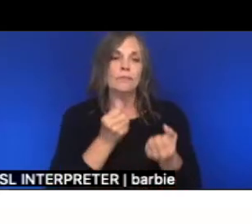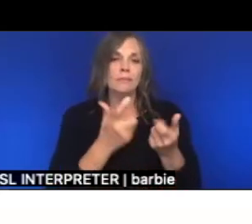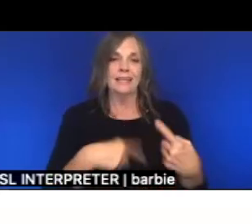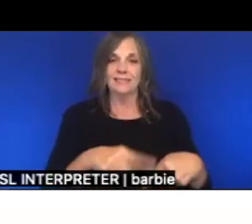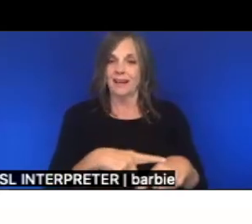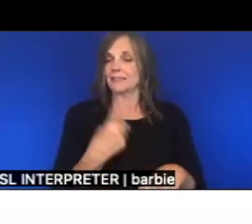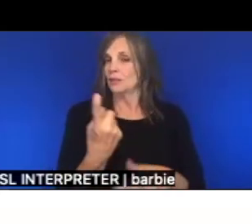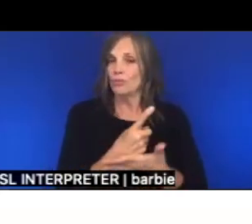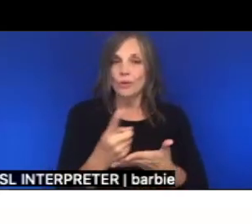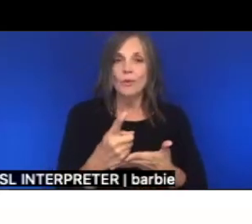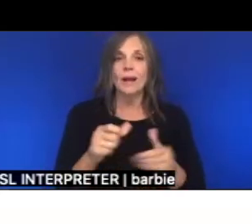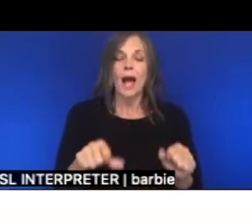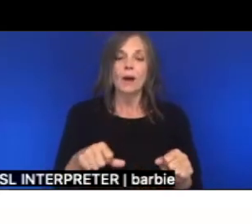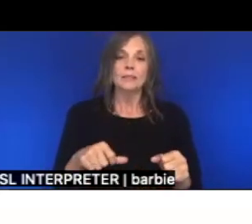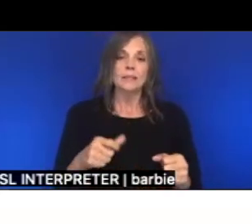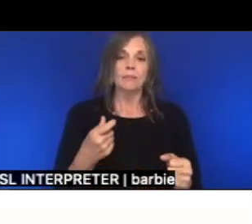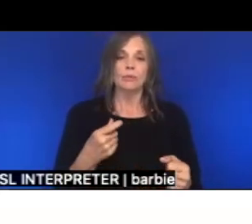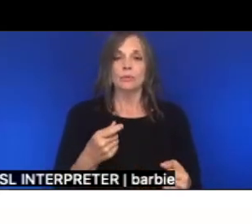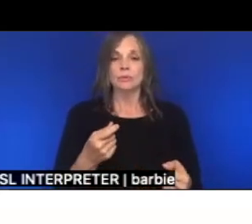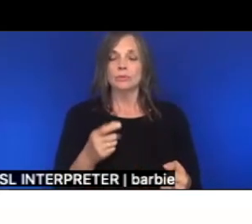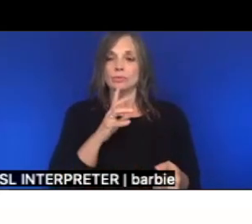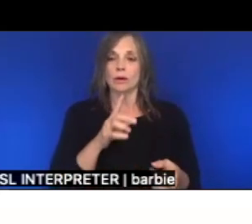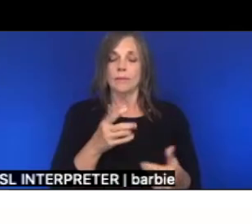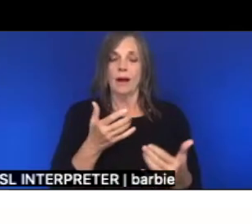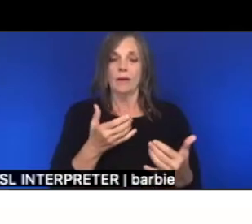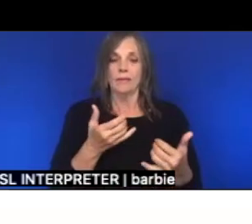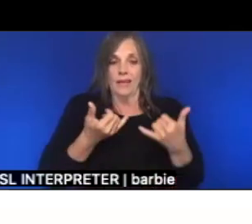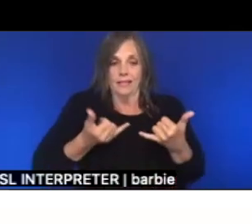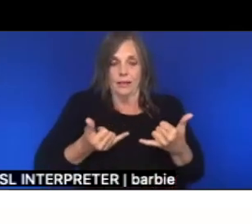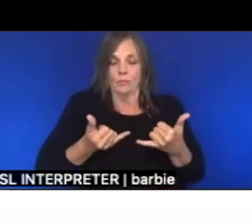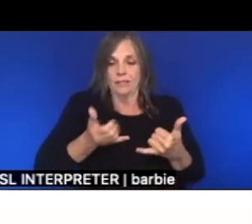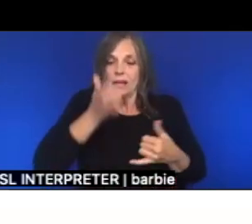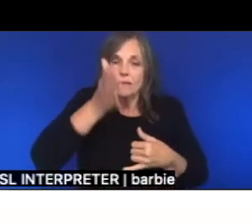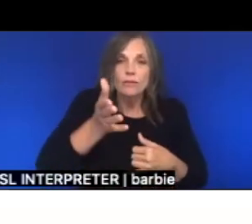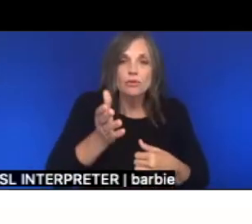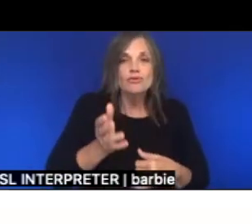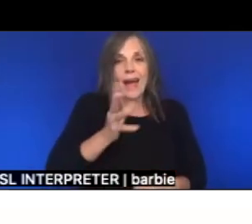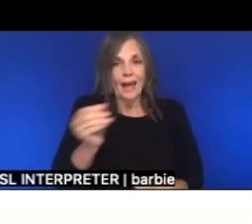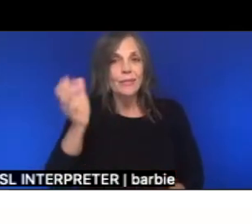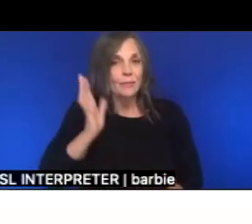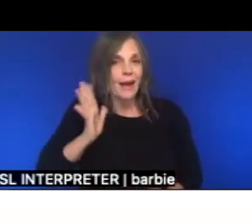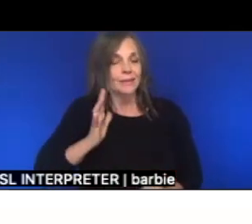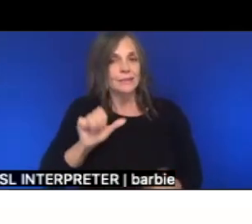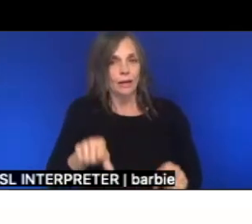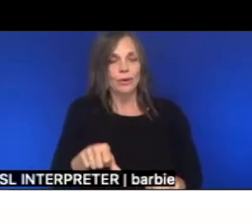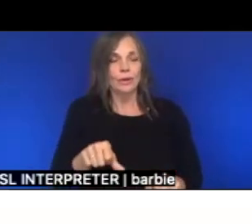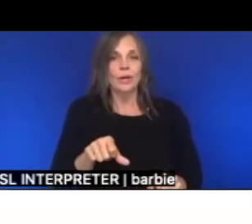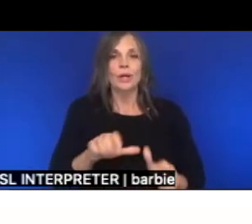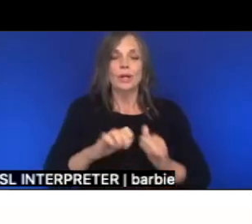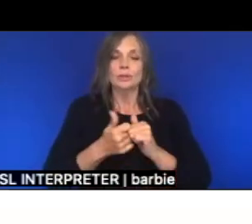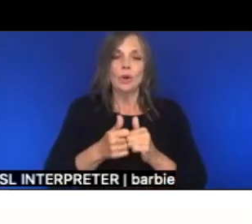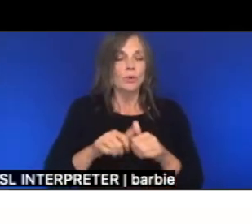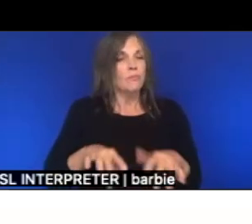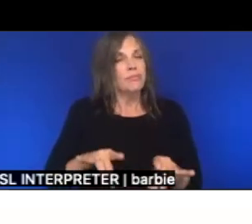able to speak about things in the present, in the future, and in the past. So the way that you are learning is really, really